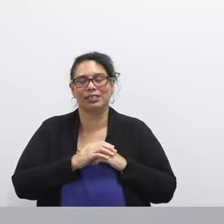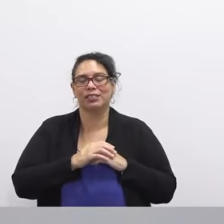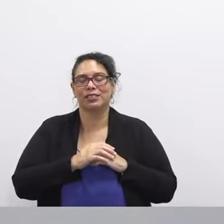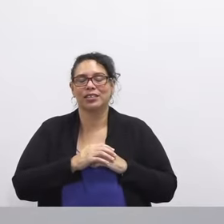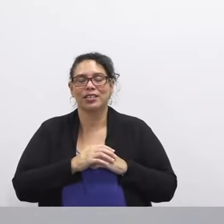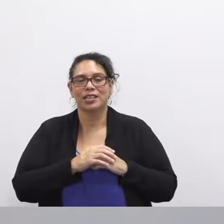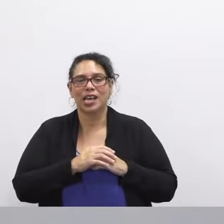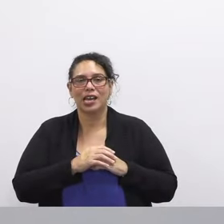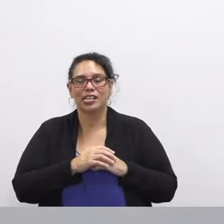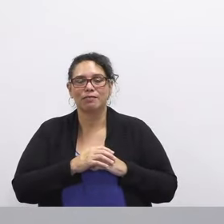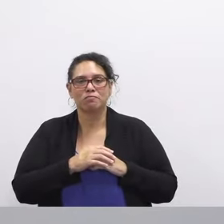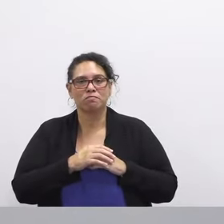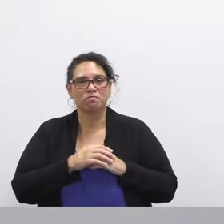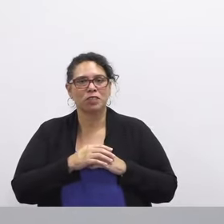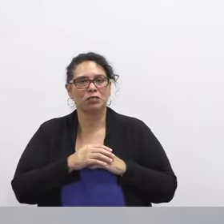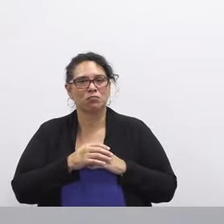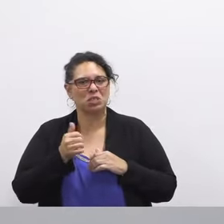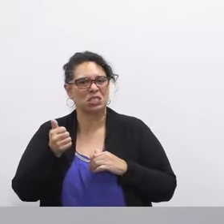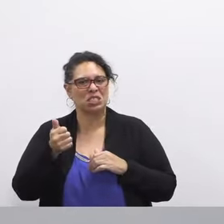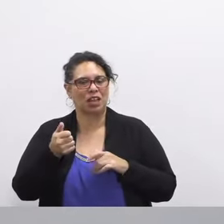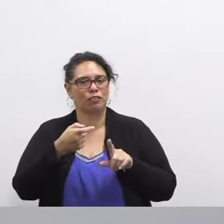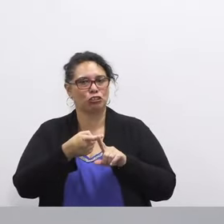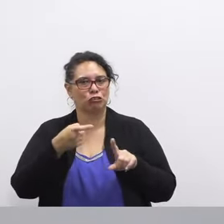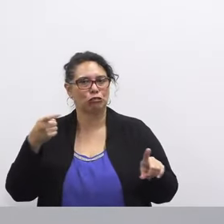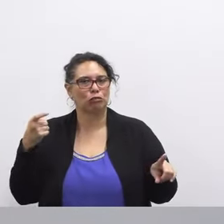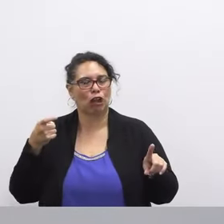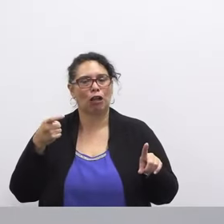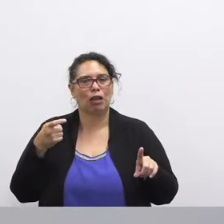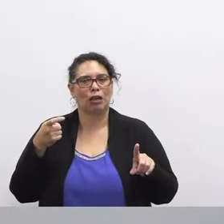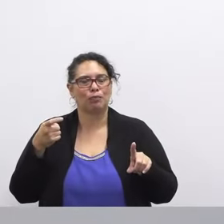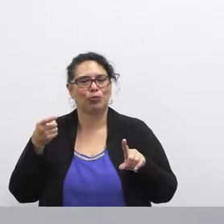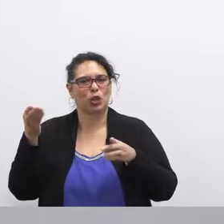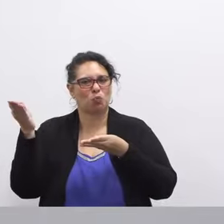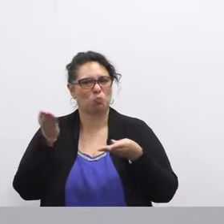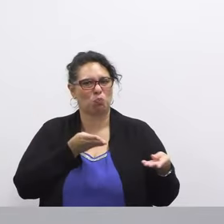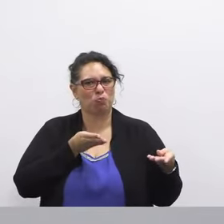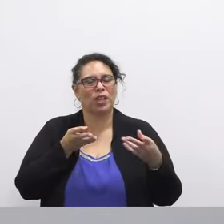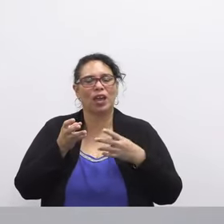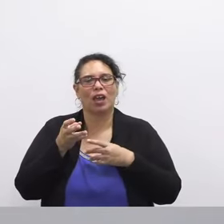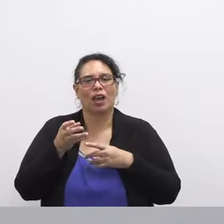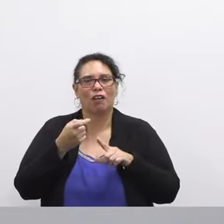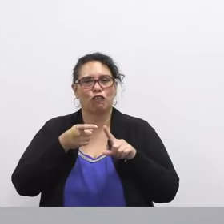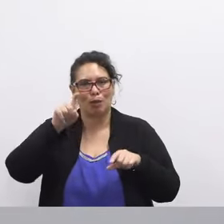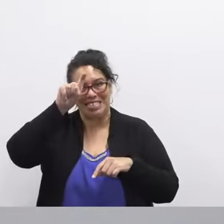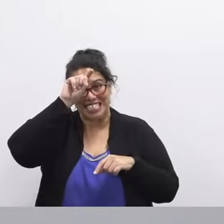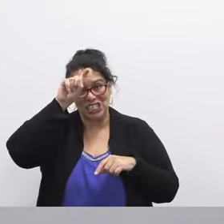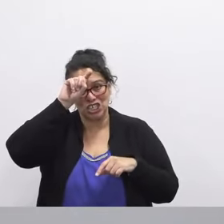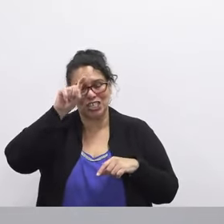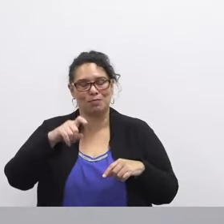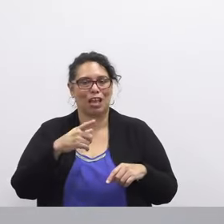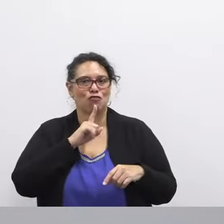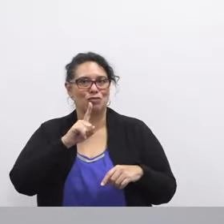from a family that immigrated from Egypt, and I really liked it when she said,